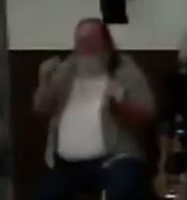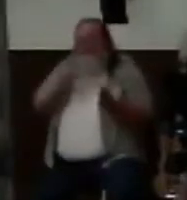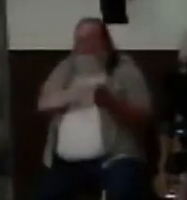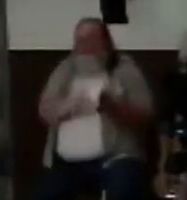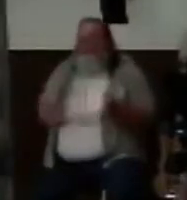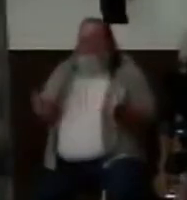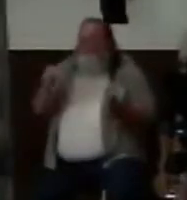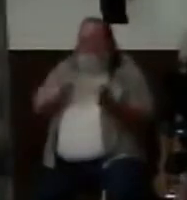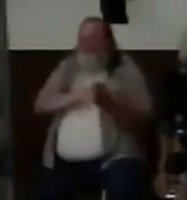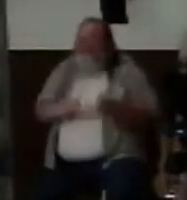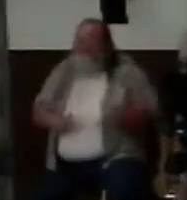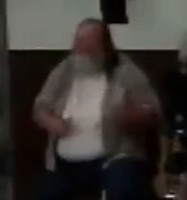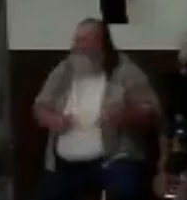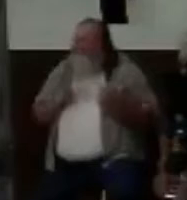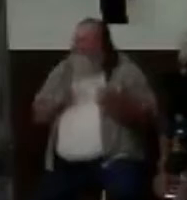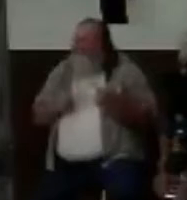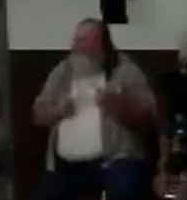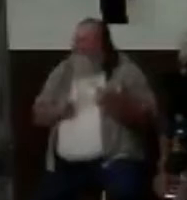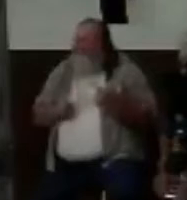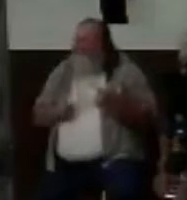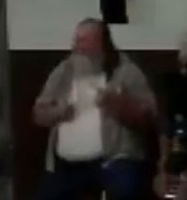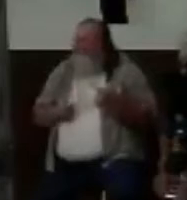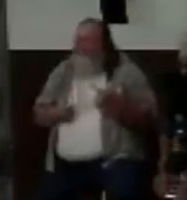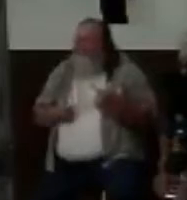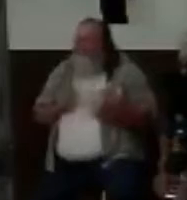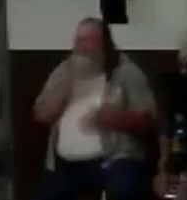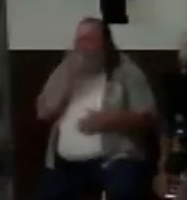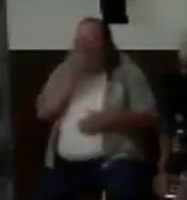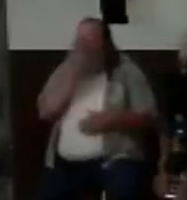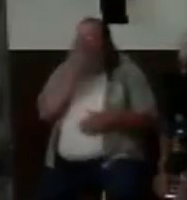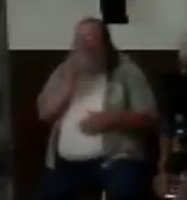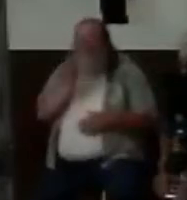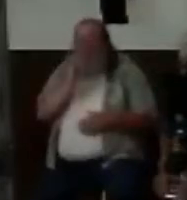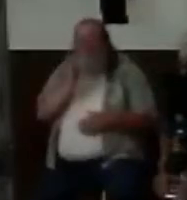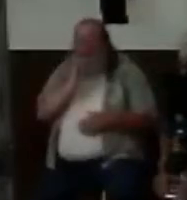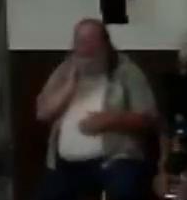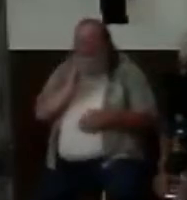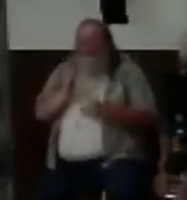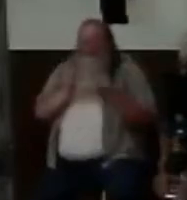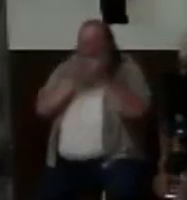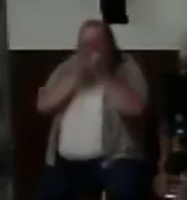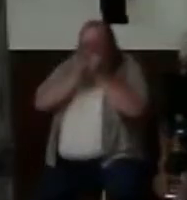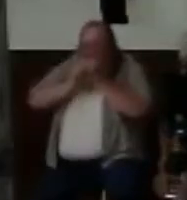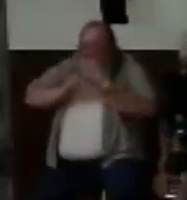flow. We are thirsty. Pour it out.